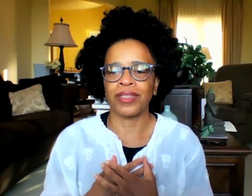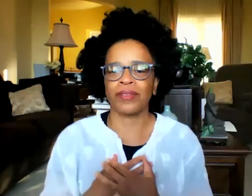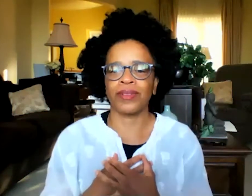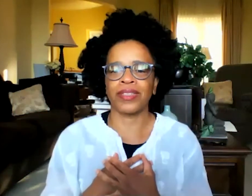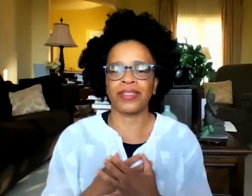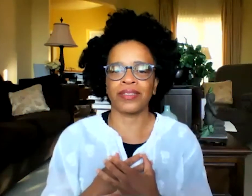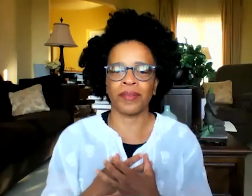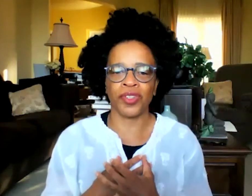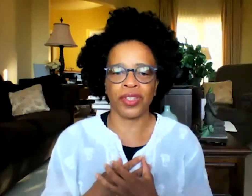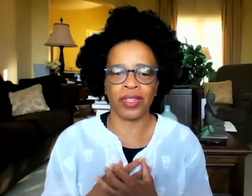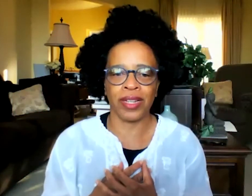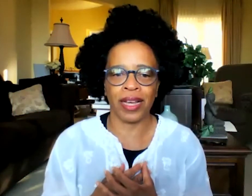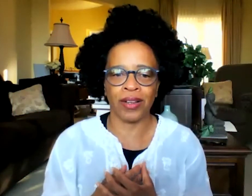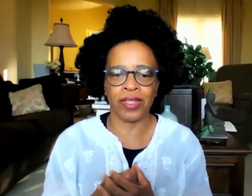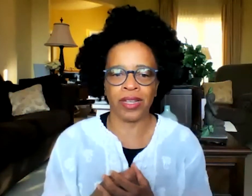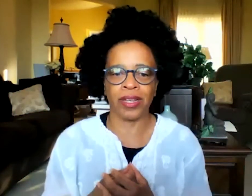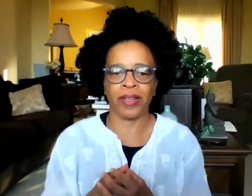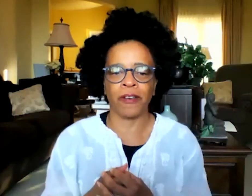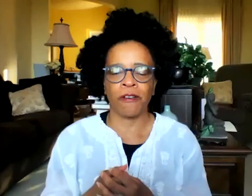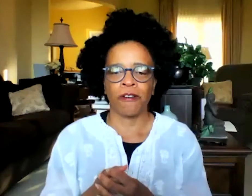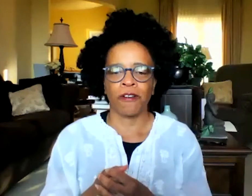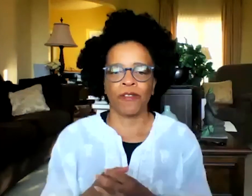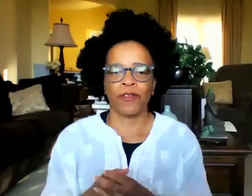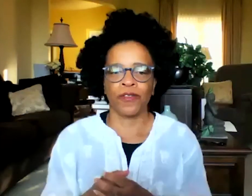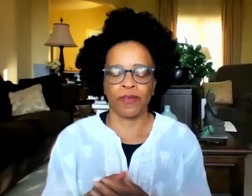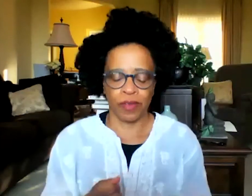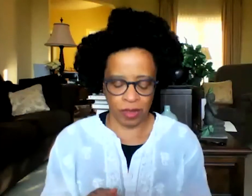and with I'm just going to now say,